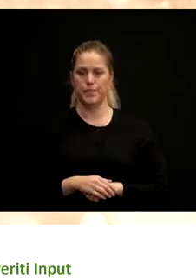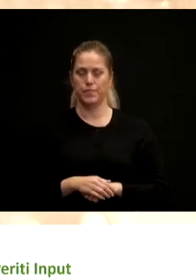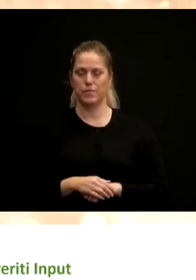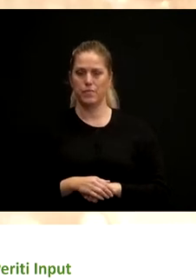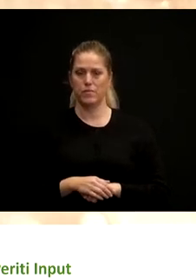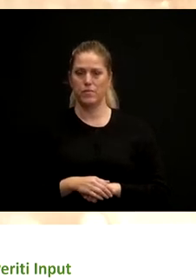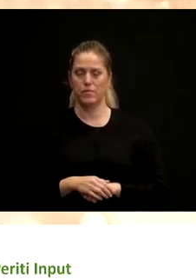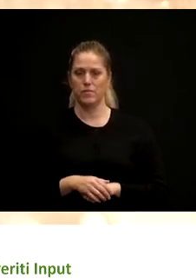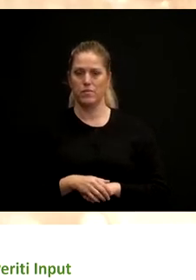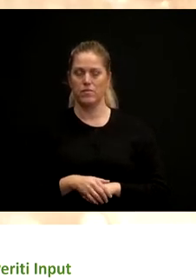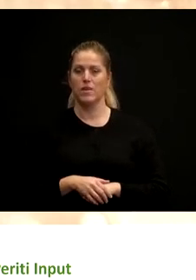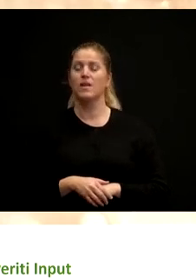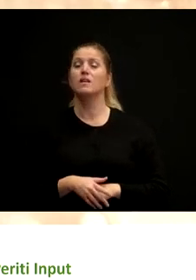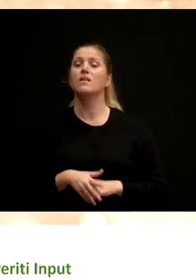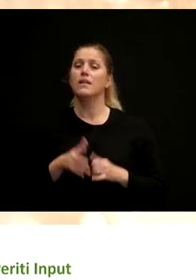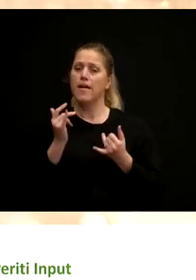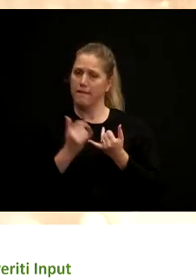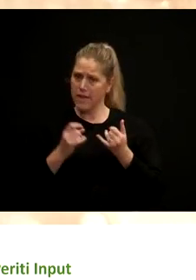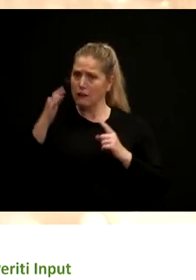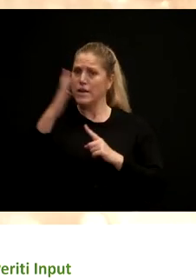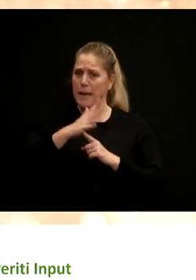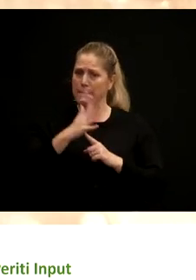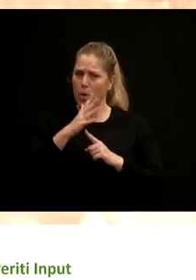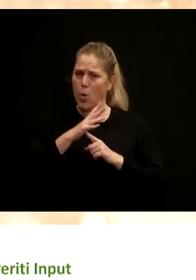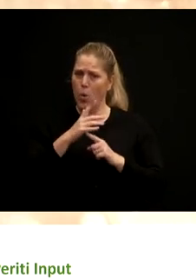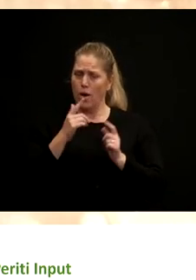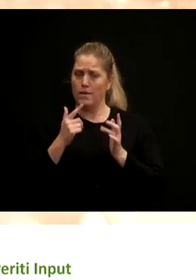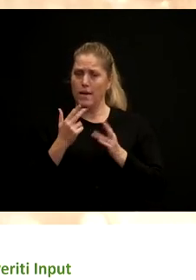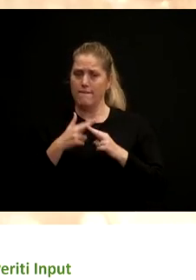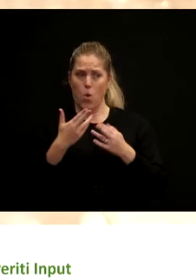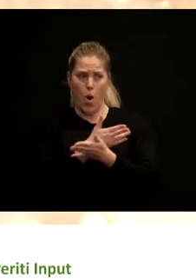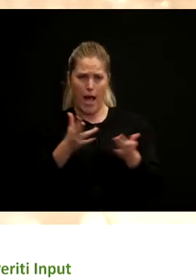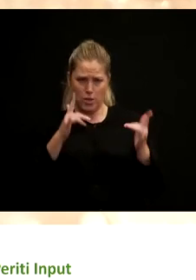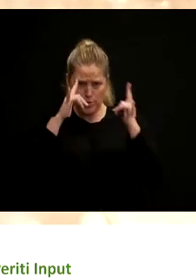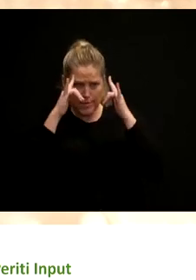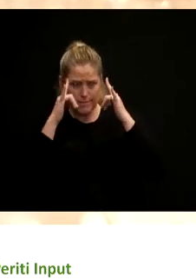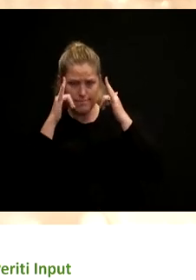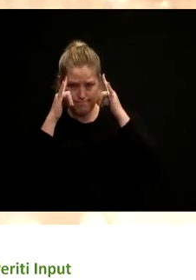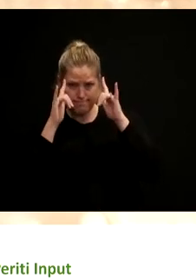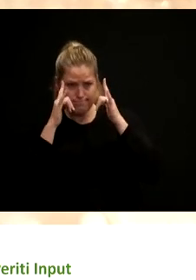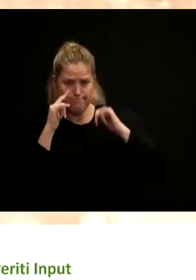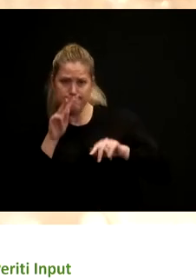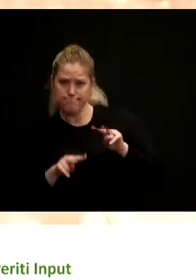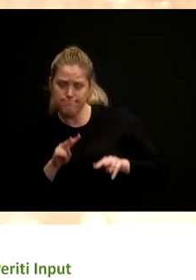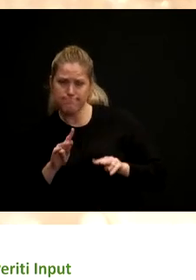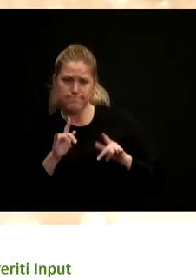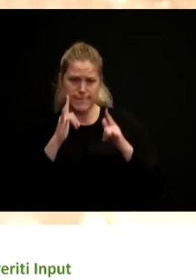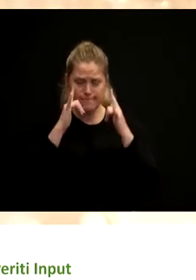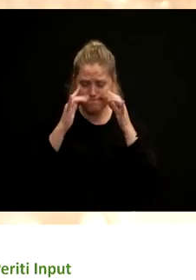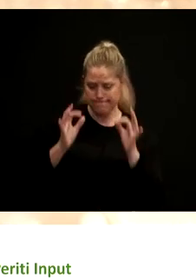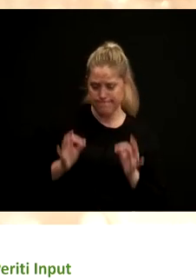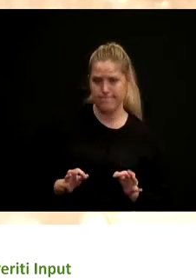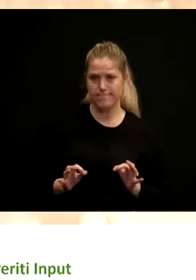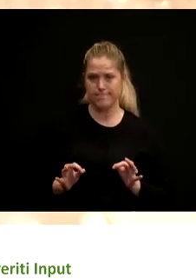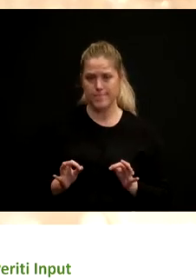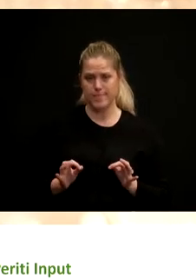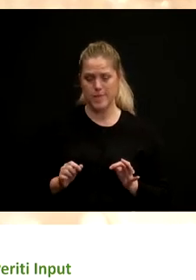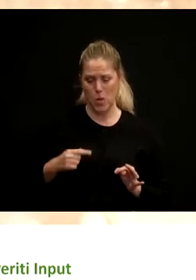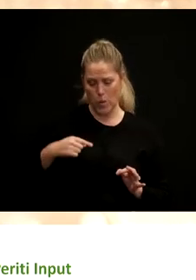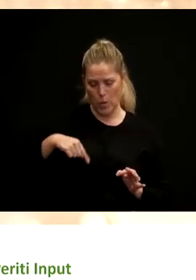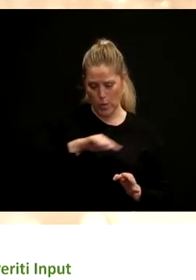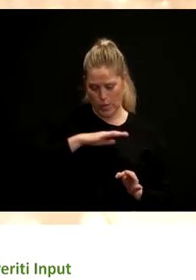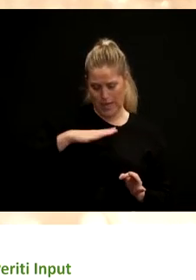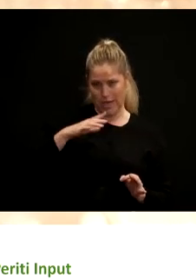pivotal point for discernment in these motions, as in all our motions, is will they and how will